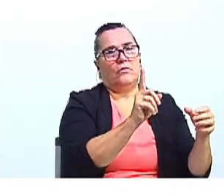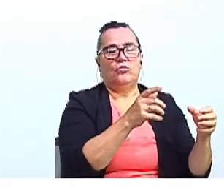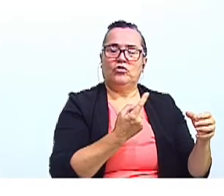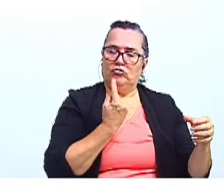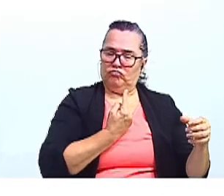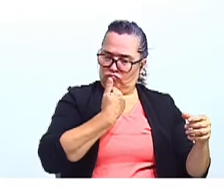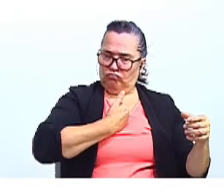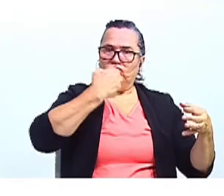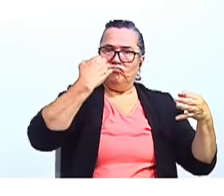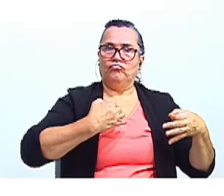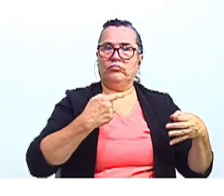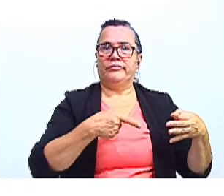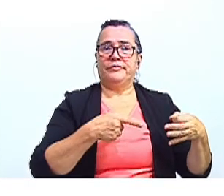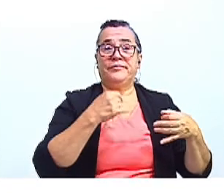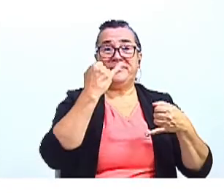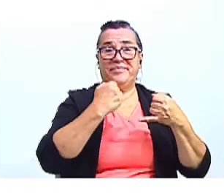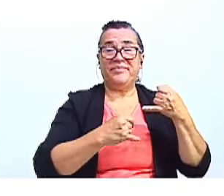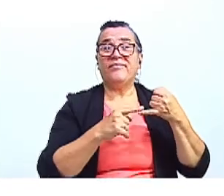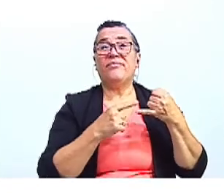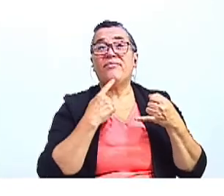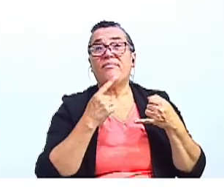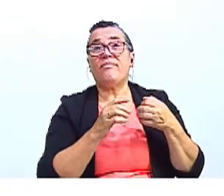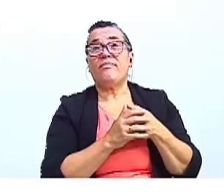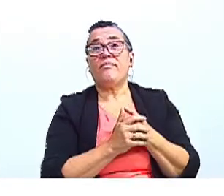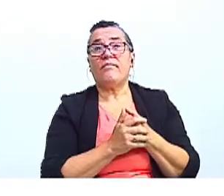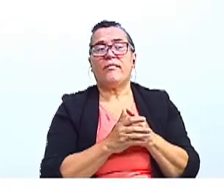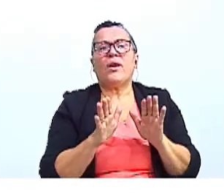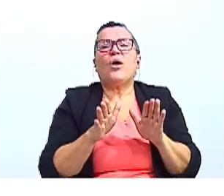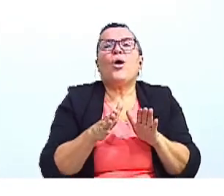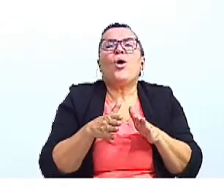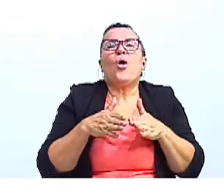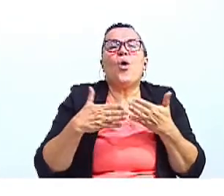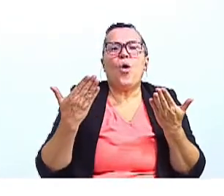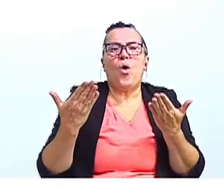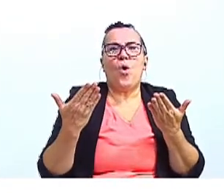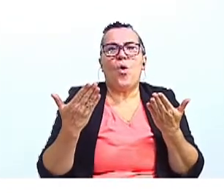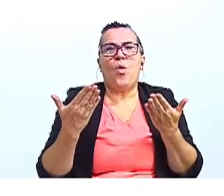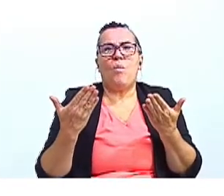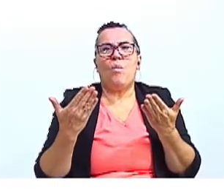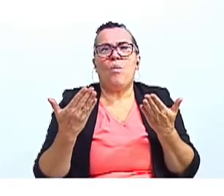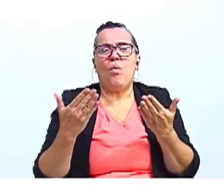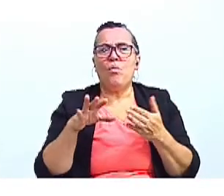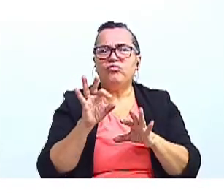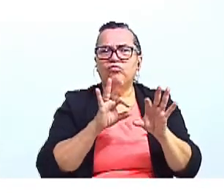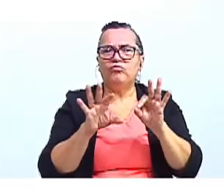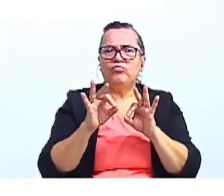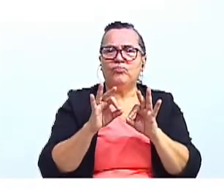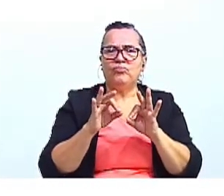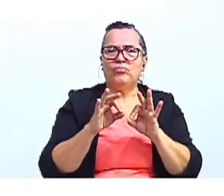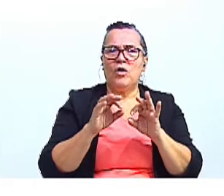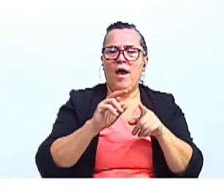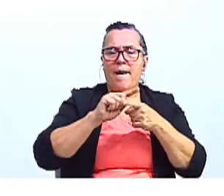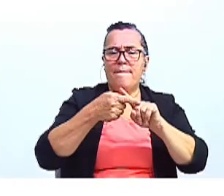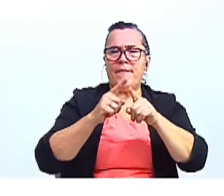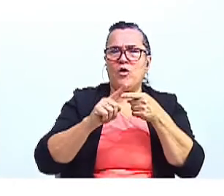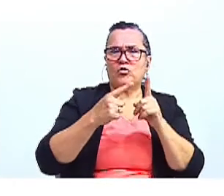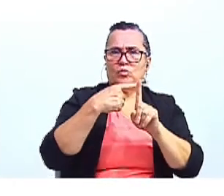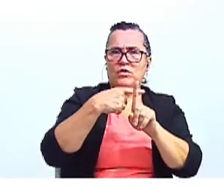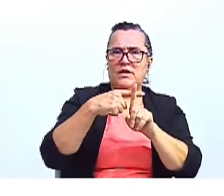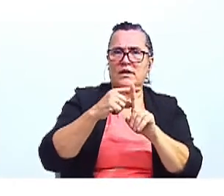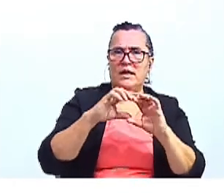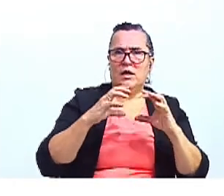last paragraph says, how to form or forming positive friendship circles.